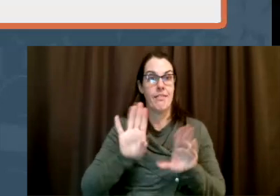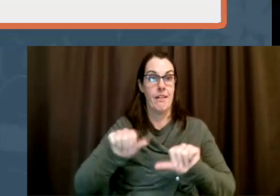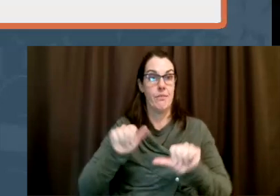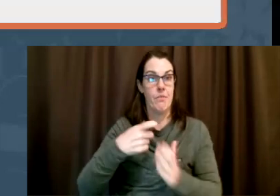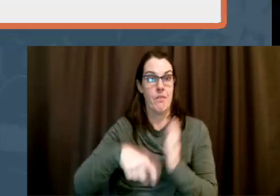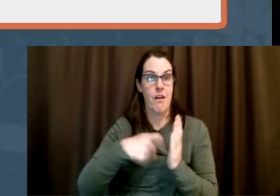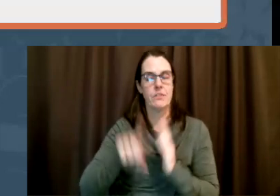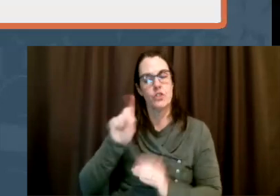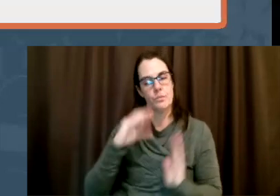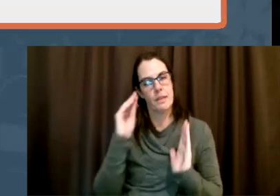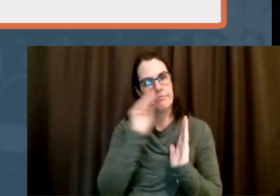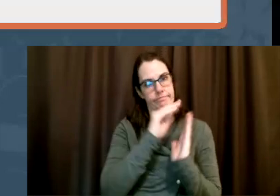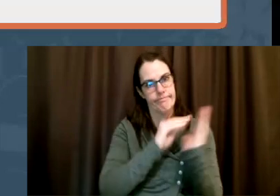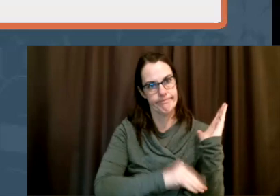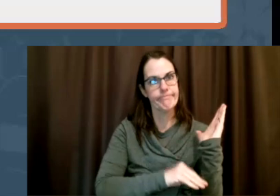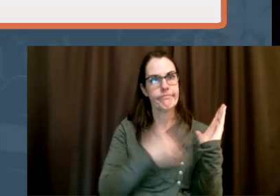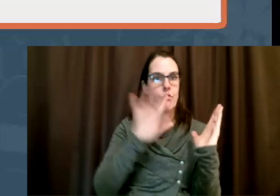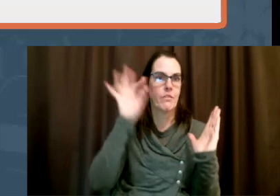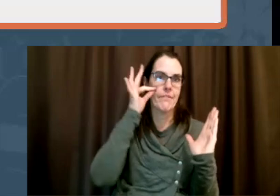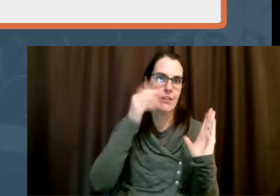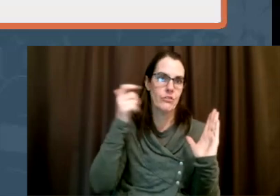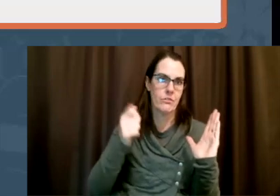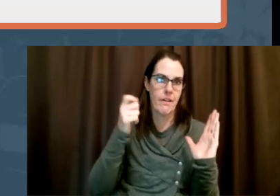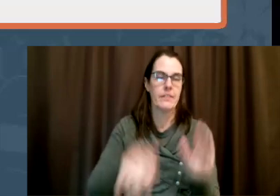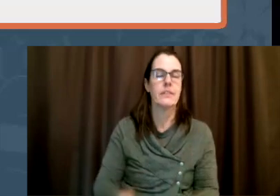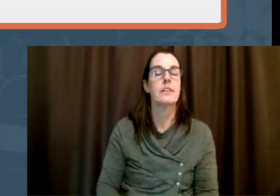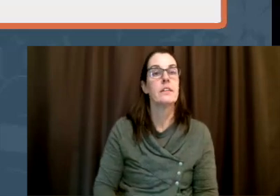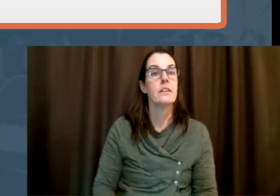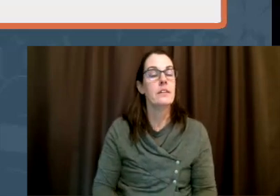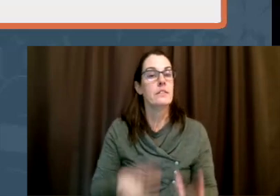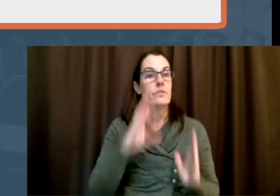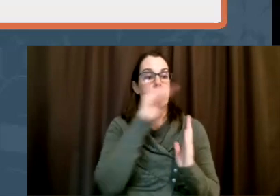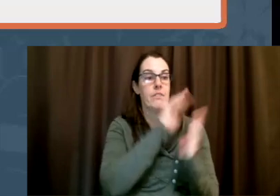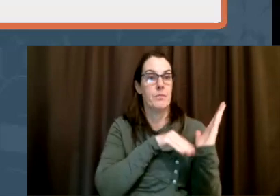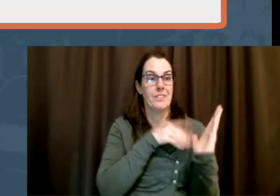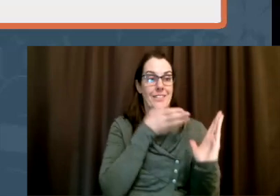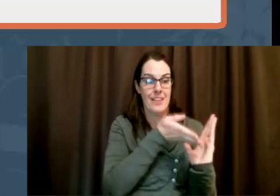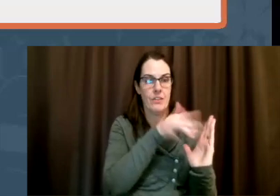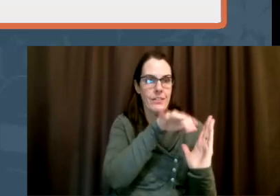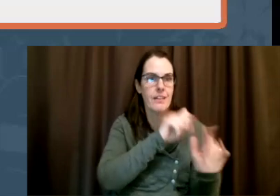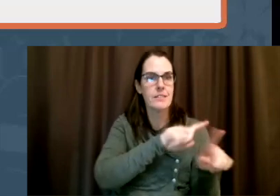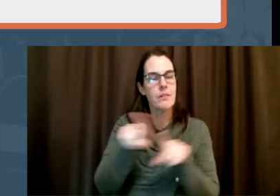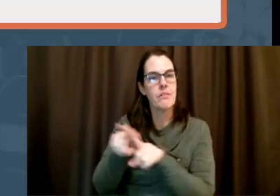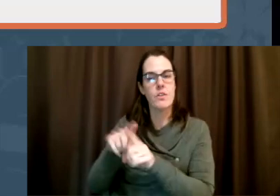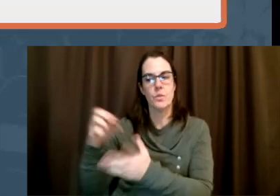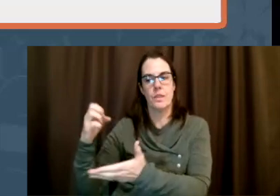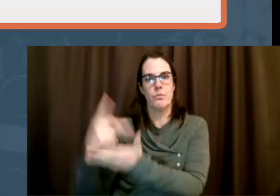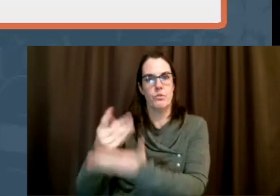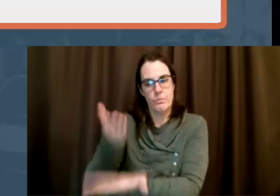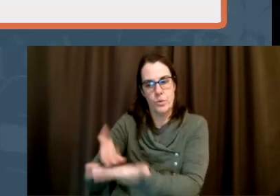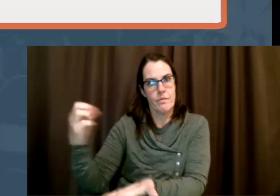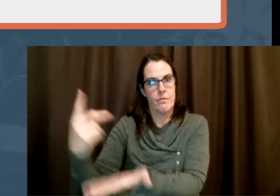grant. So not only should the documentation be there, but also the proof of